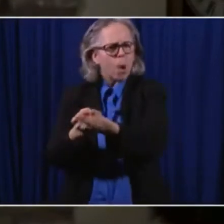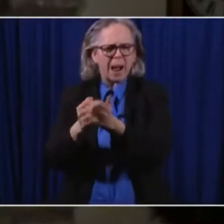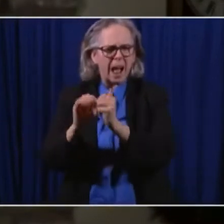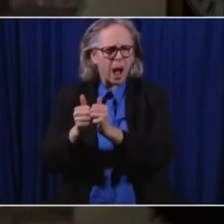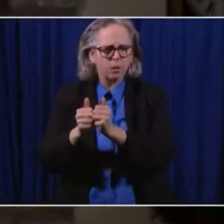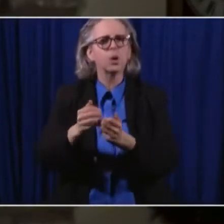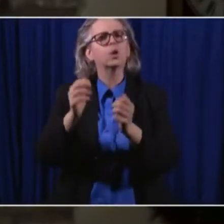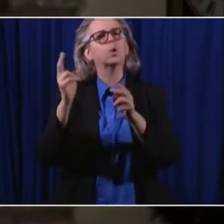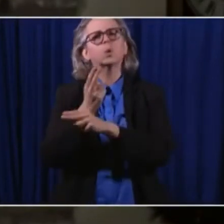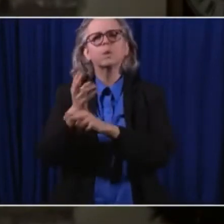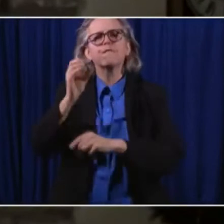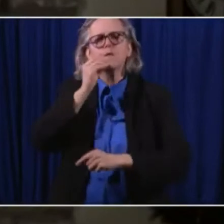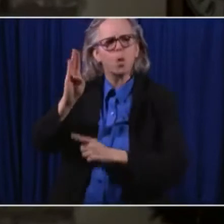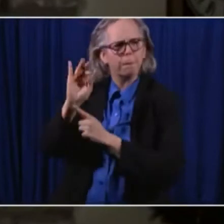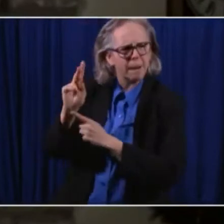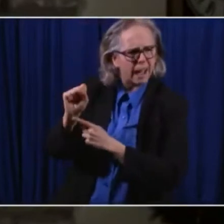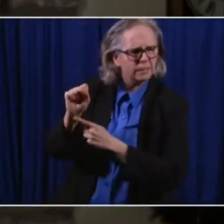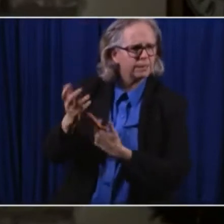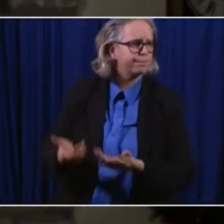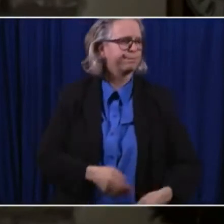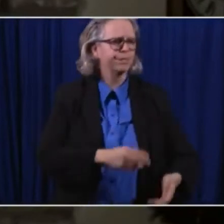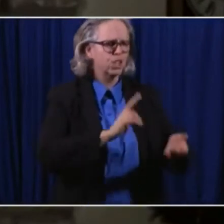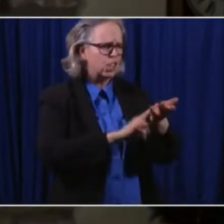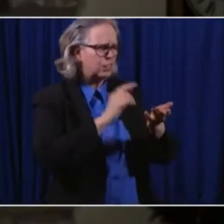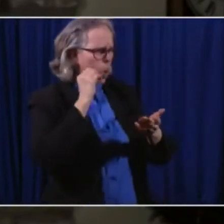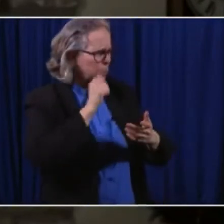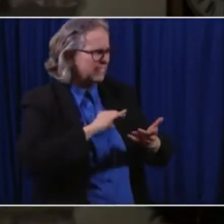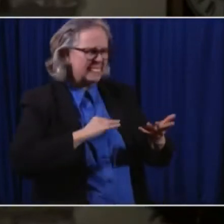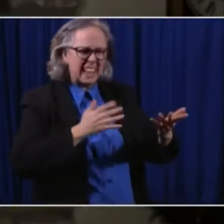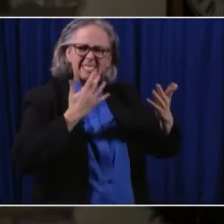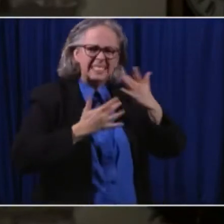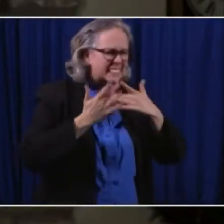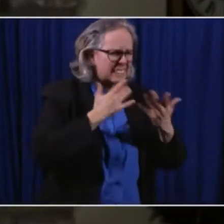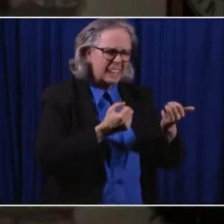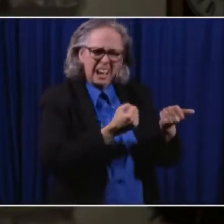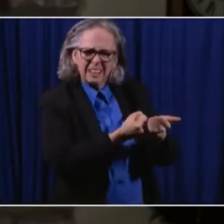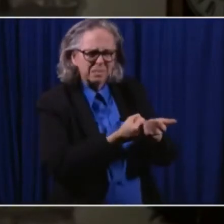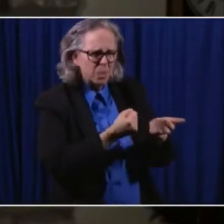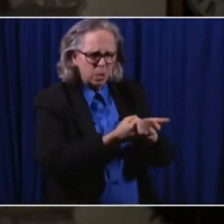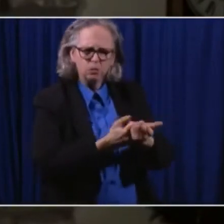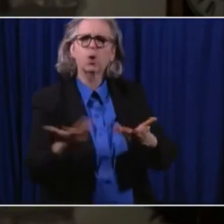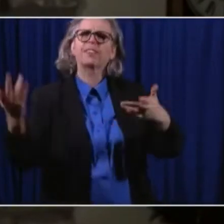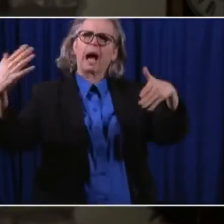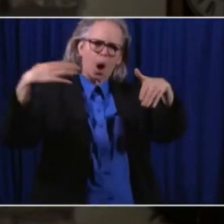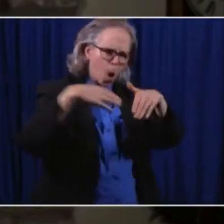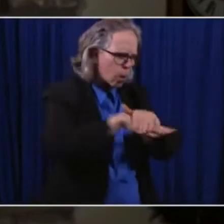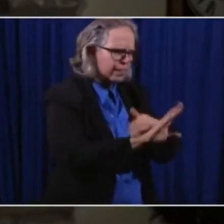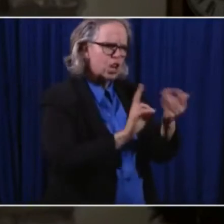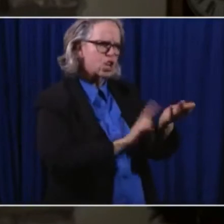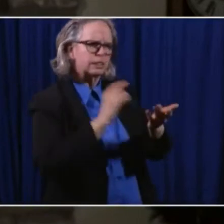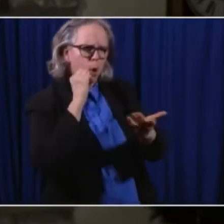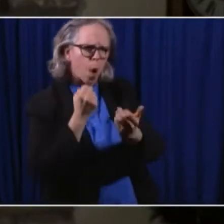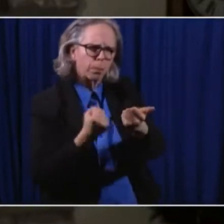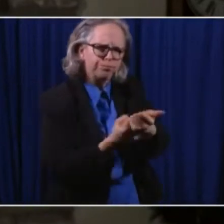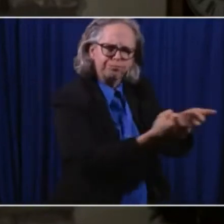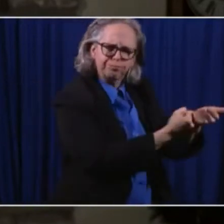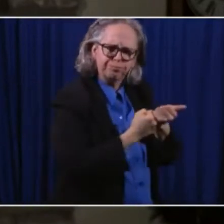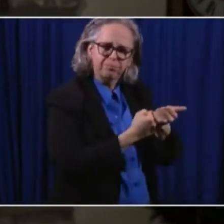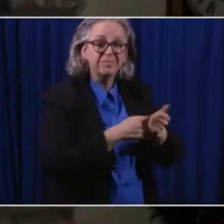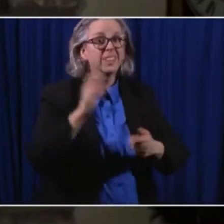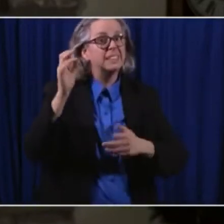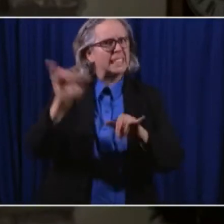at some of our nursing facilities, working in our prisons, conducting pop-up COVID-19 testing across the state